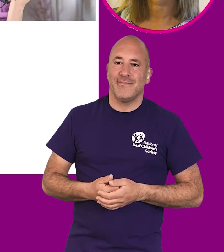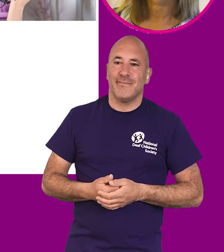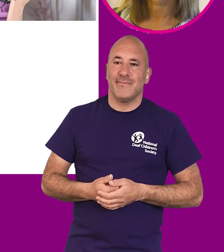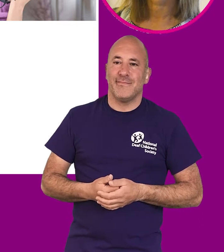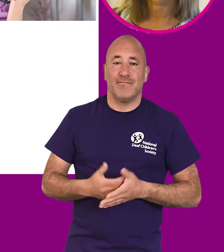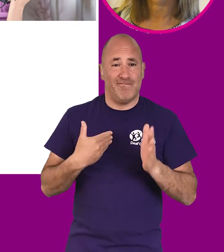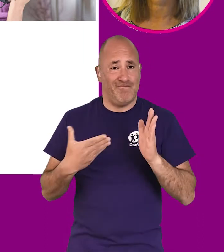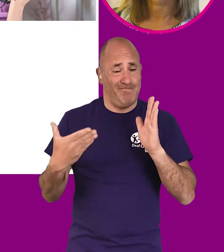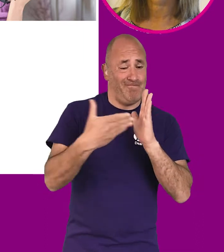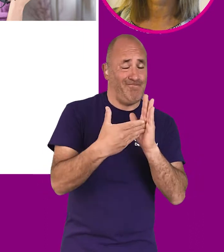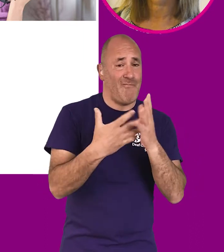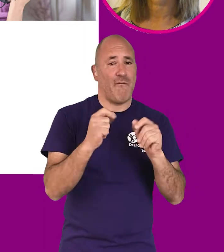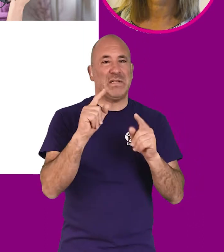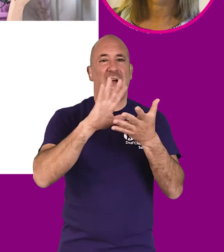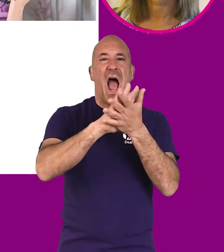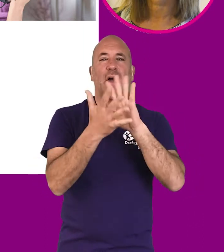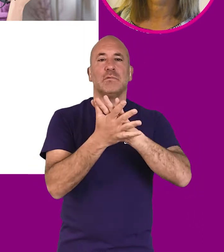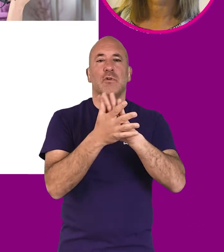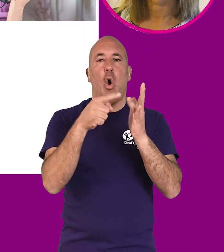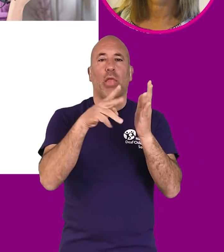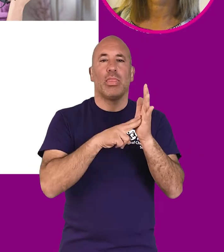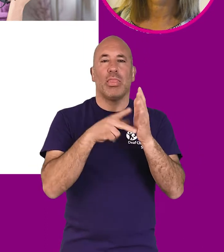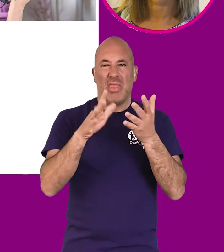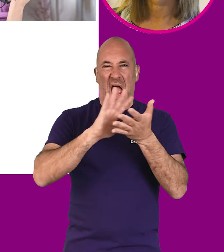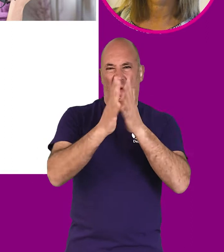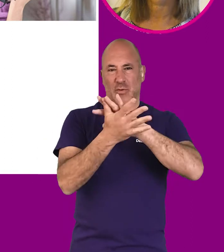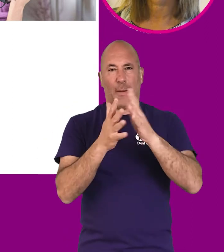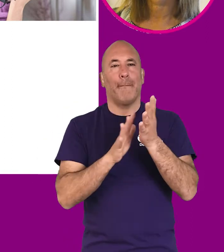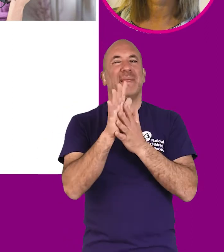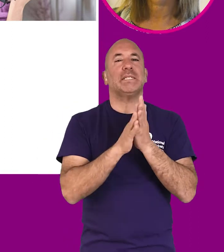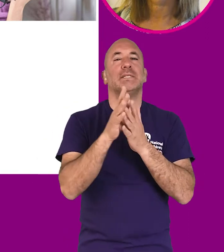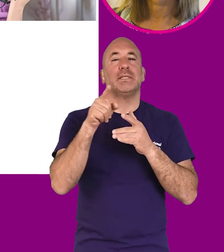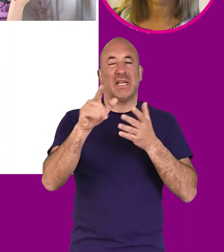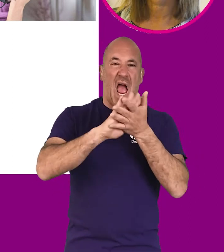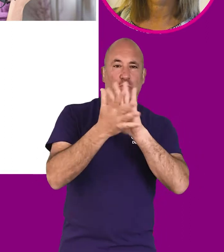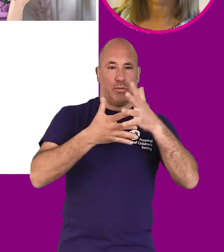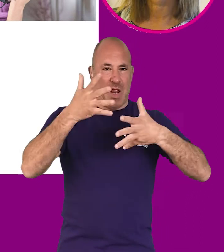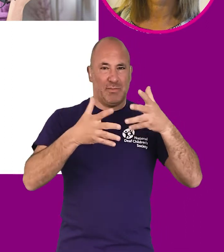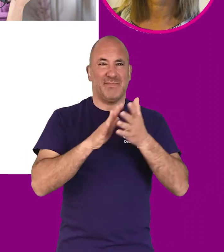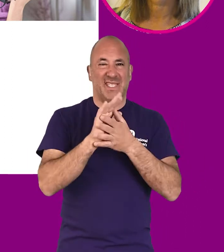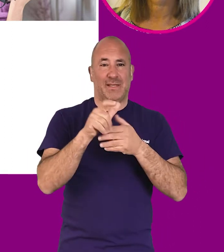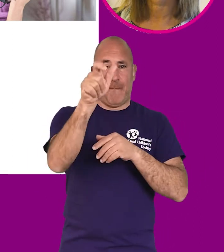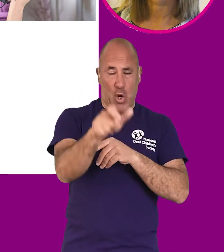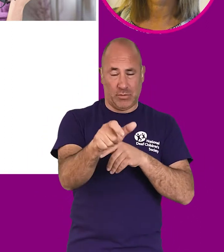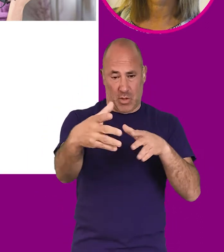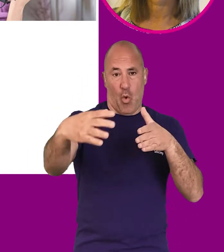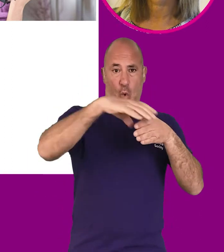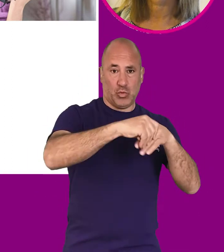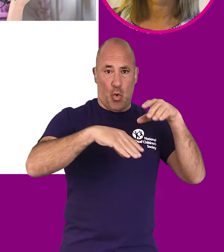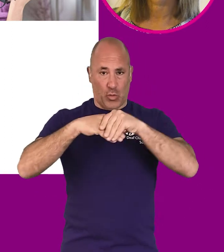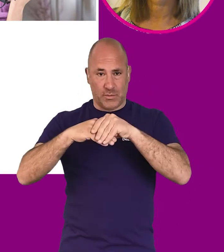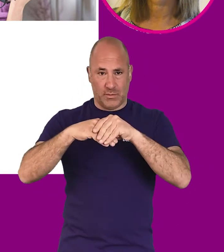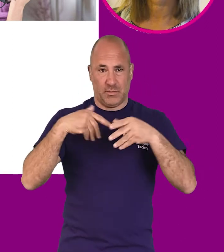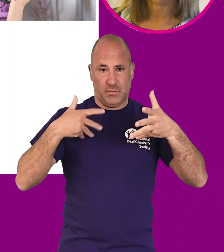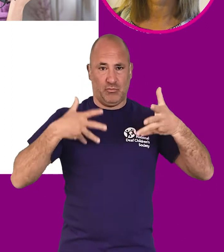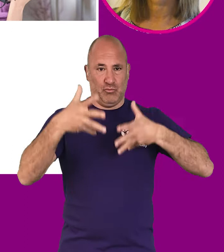So there's also hands-on sign language, which means that someone is actually holding on to